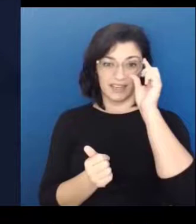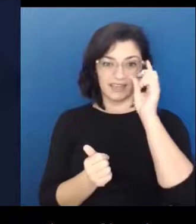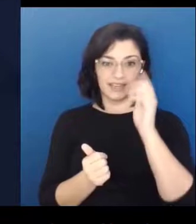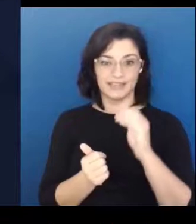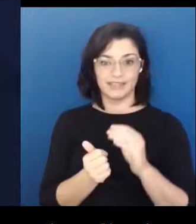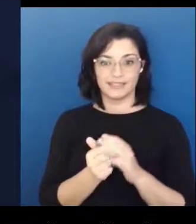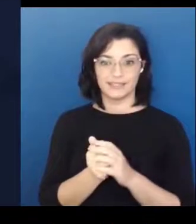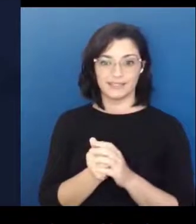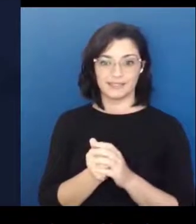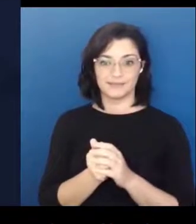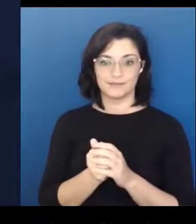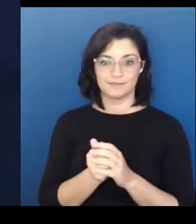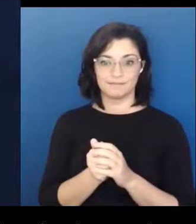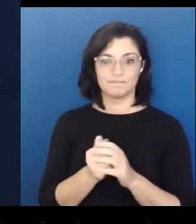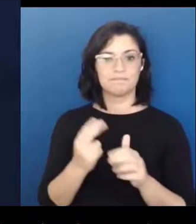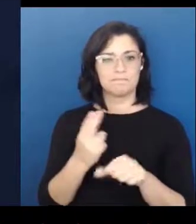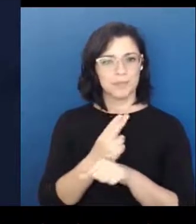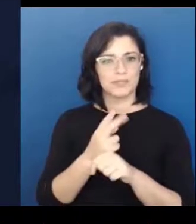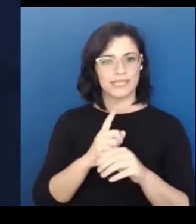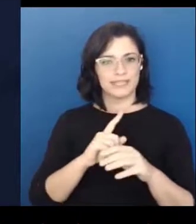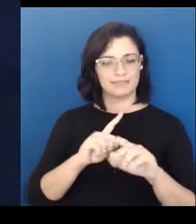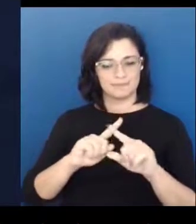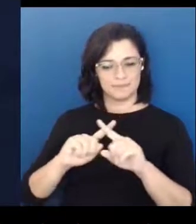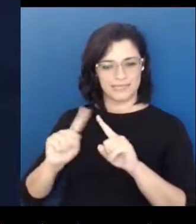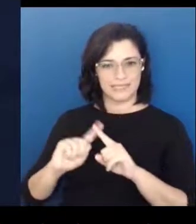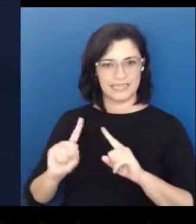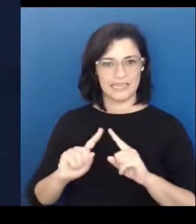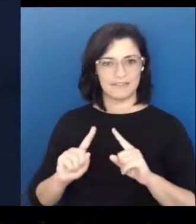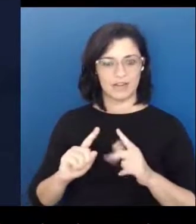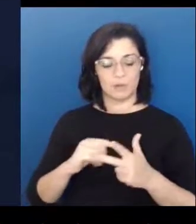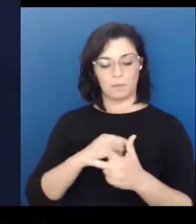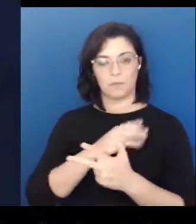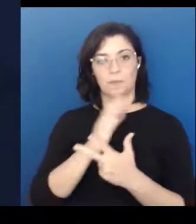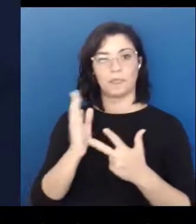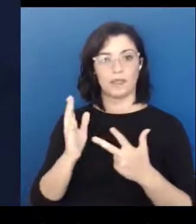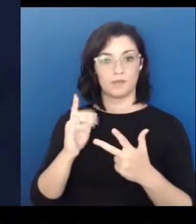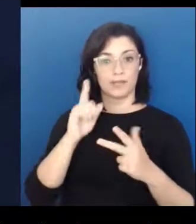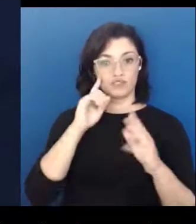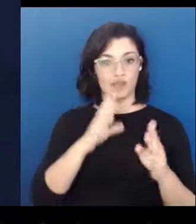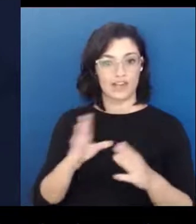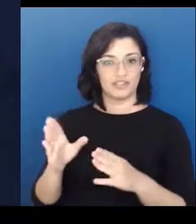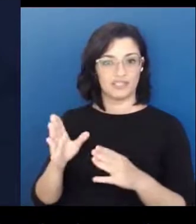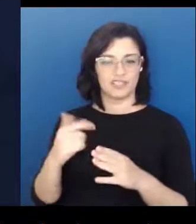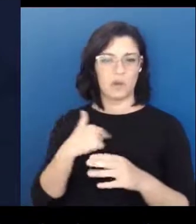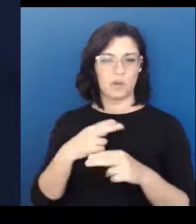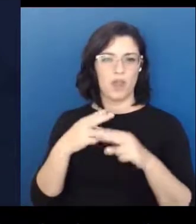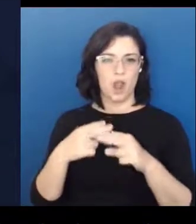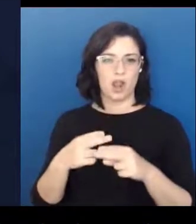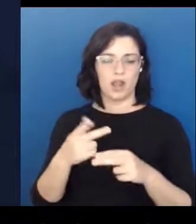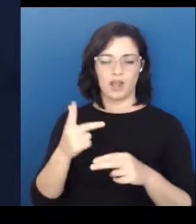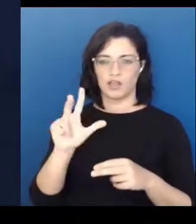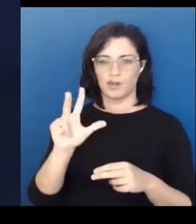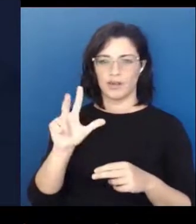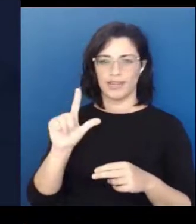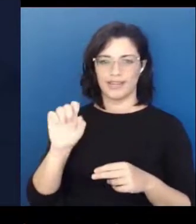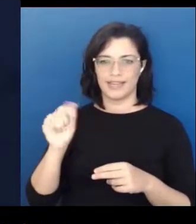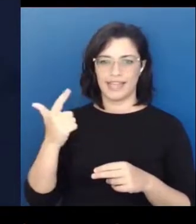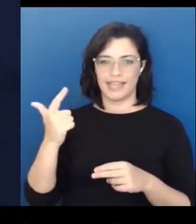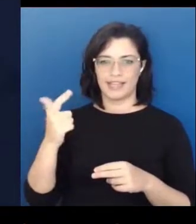it, the 3-legged stool, with a single targeted purpose of improving